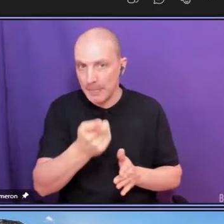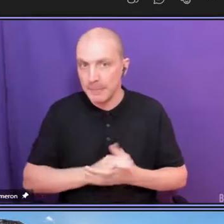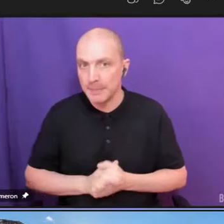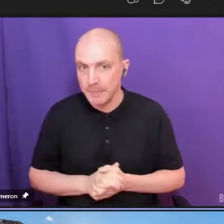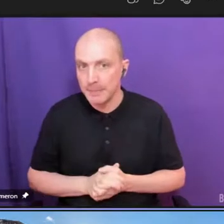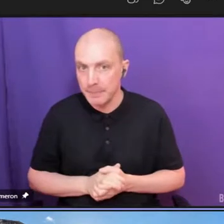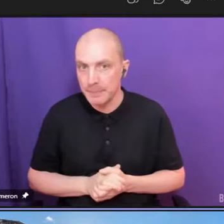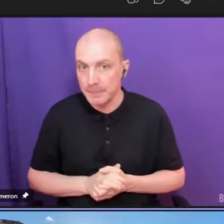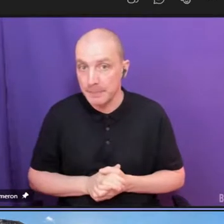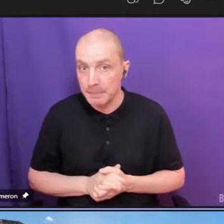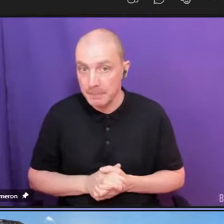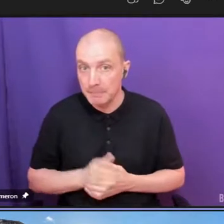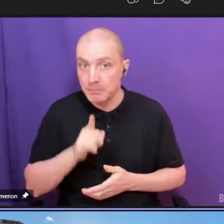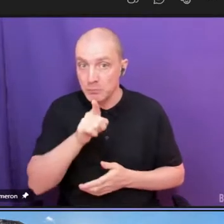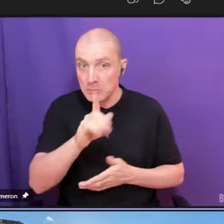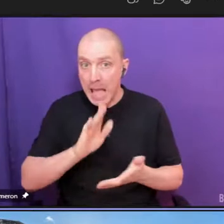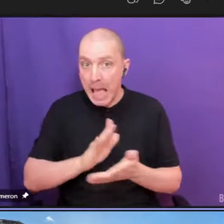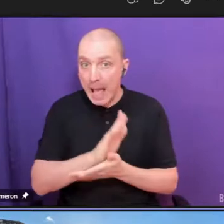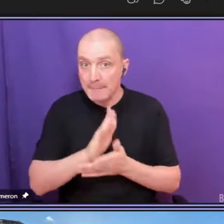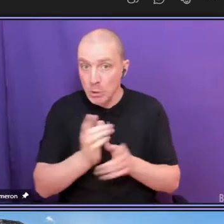You okay with that, Grant?